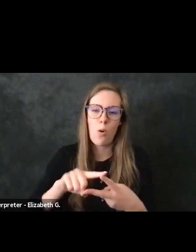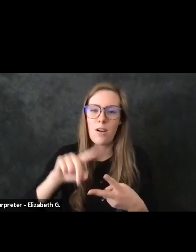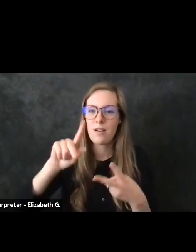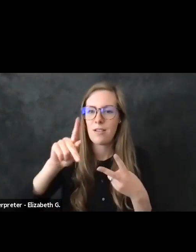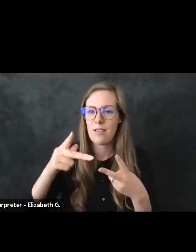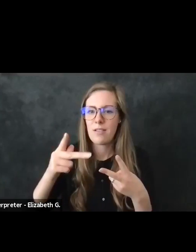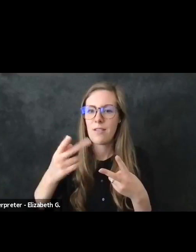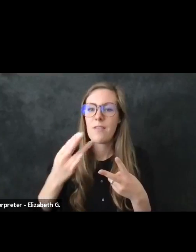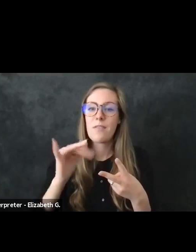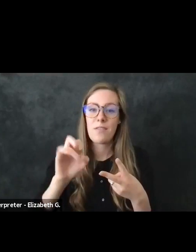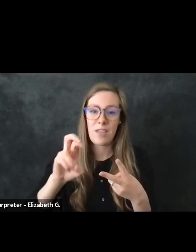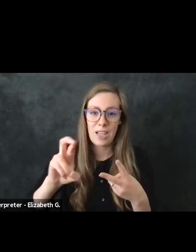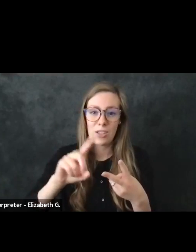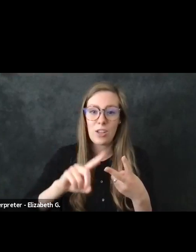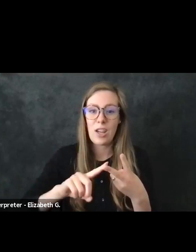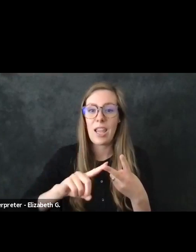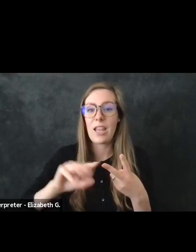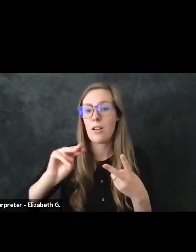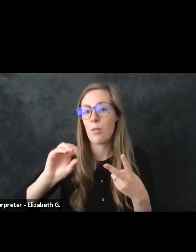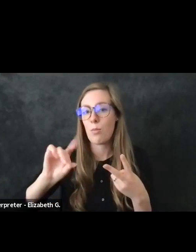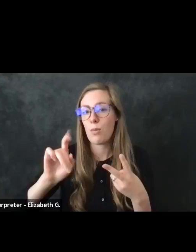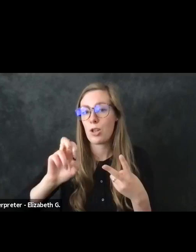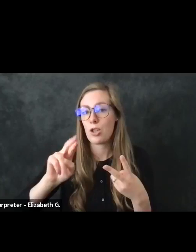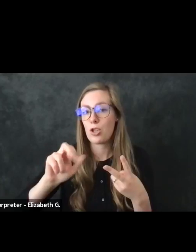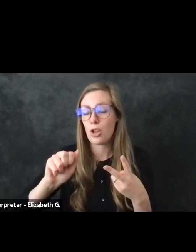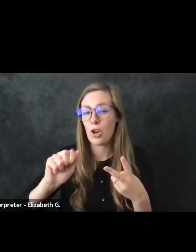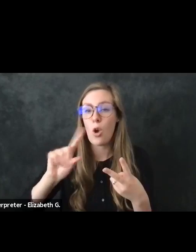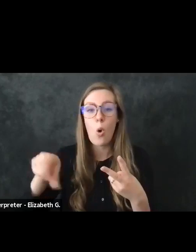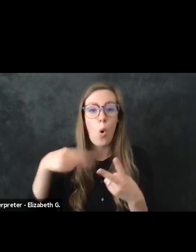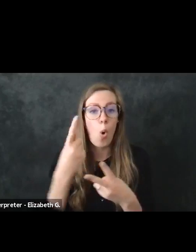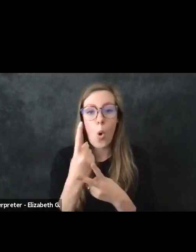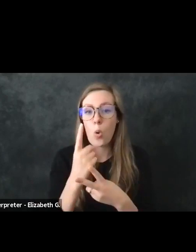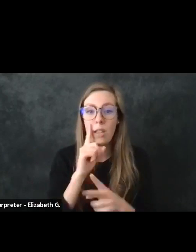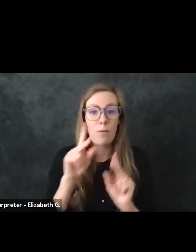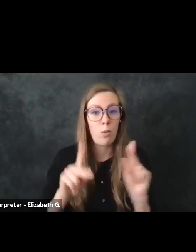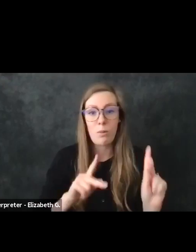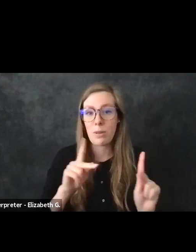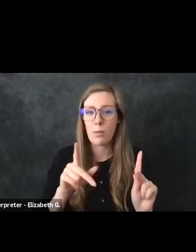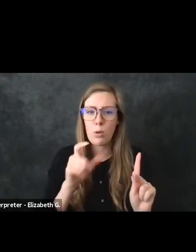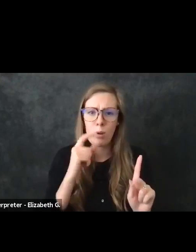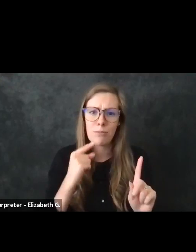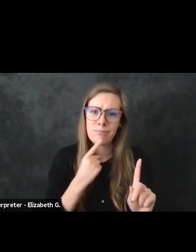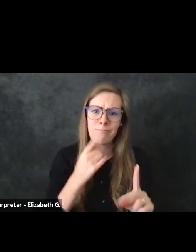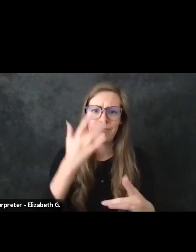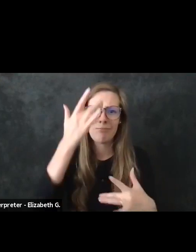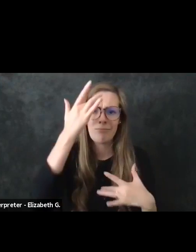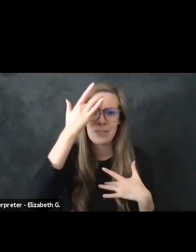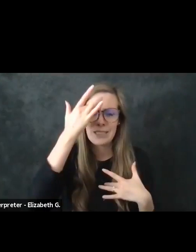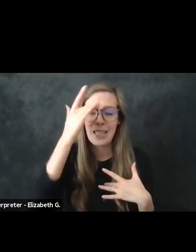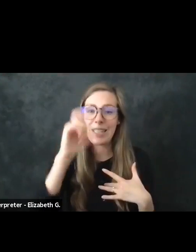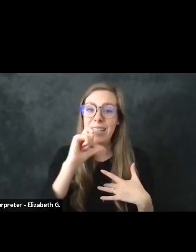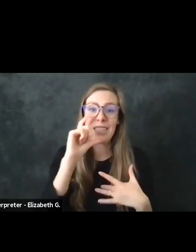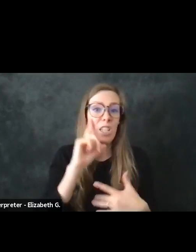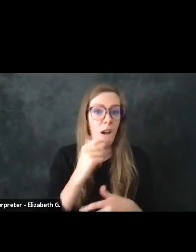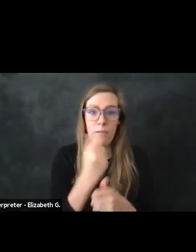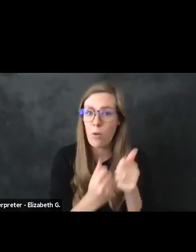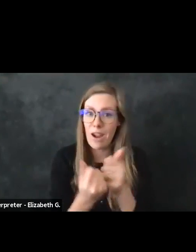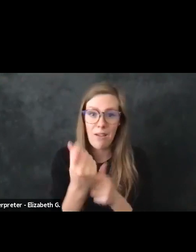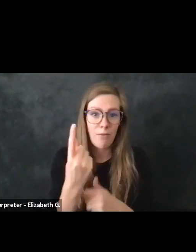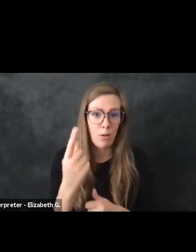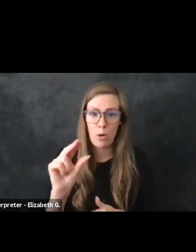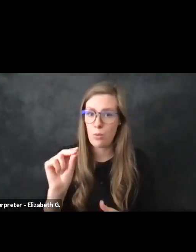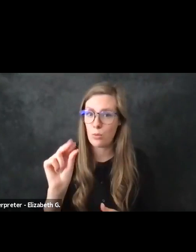for immune-compromised people. But it's important to underscore that this booster is not intended for everyone at this